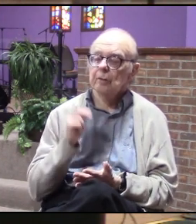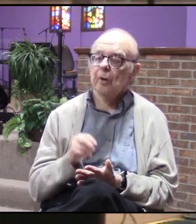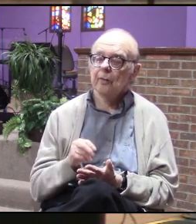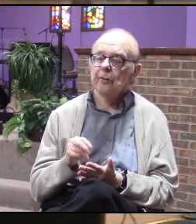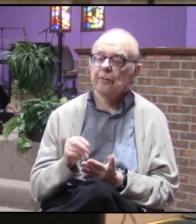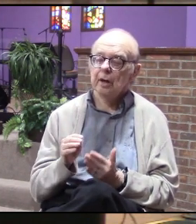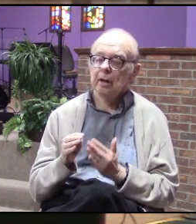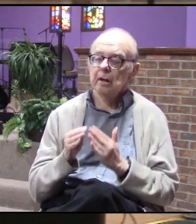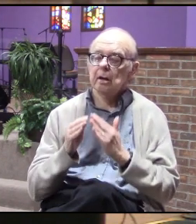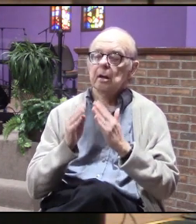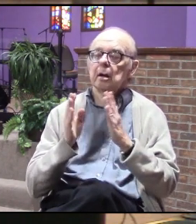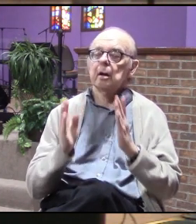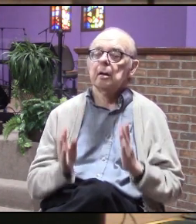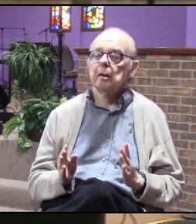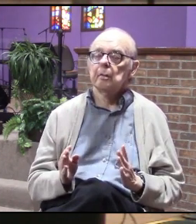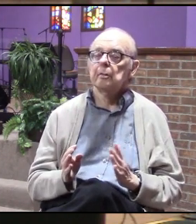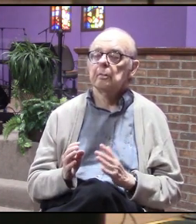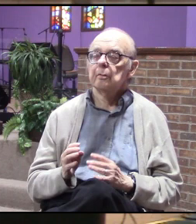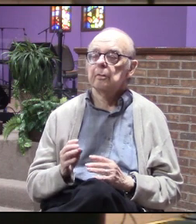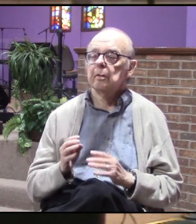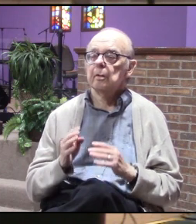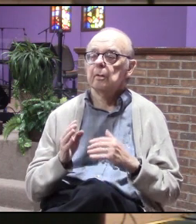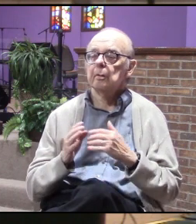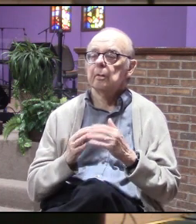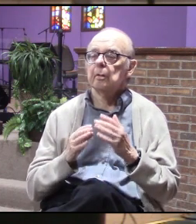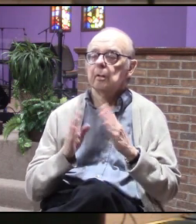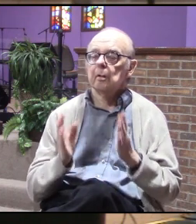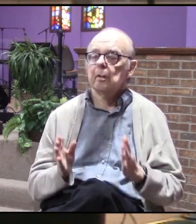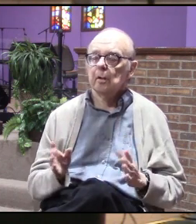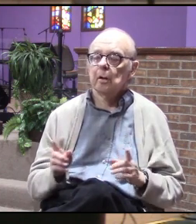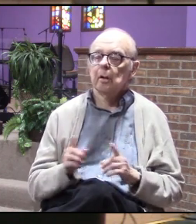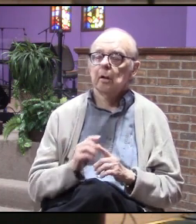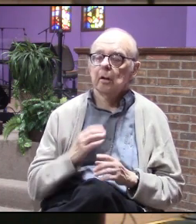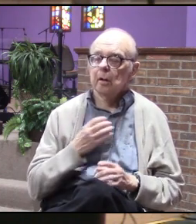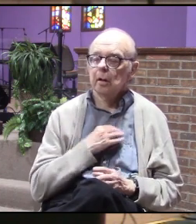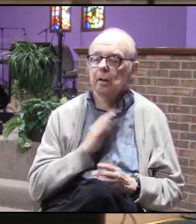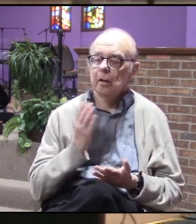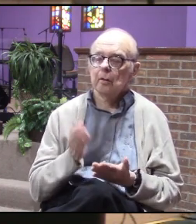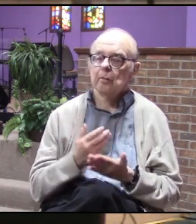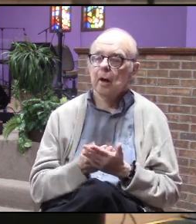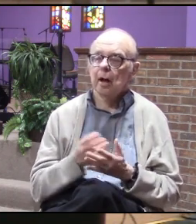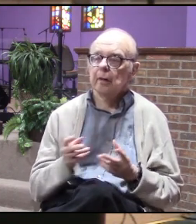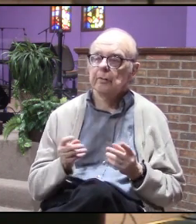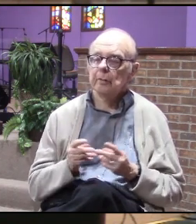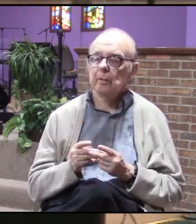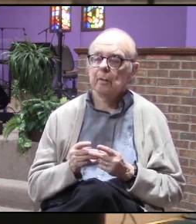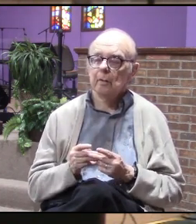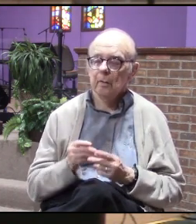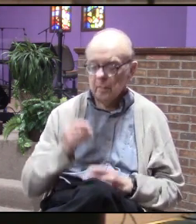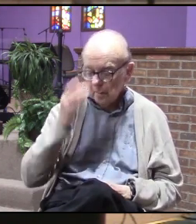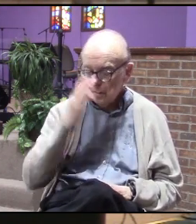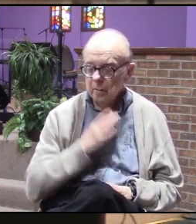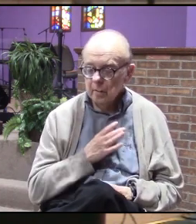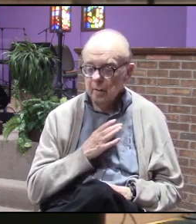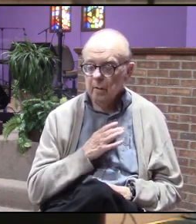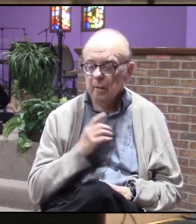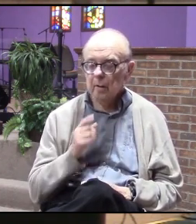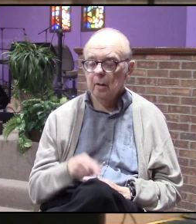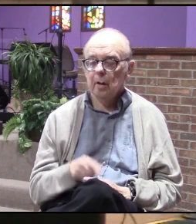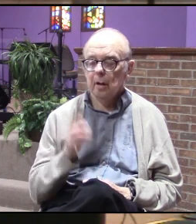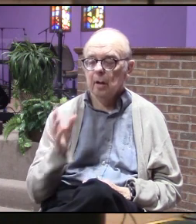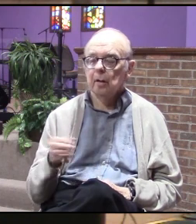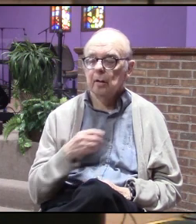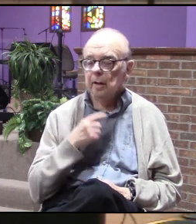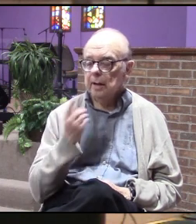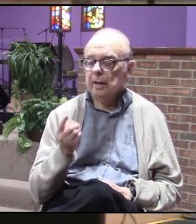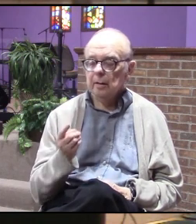It actually was in St. Paul, Minnesota. When the officer arrived at the scene, the man on the ledge